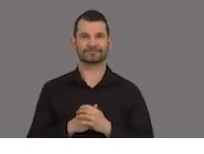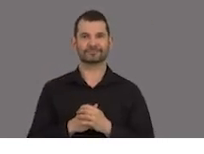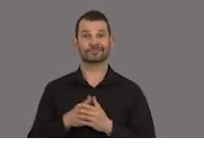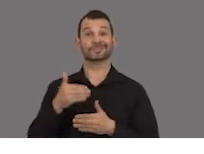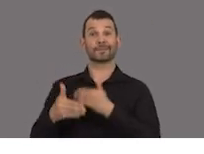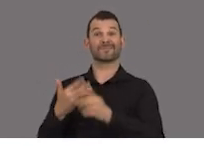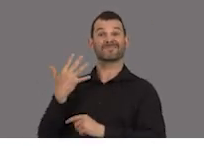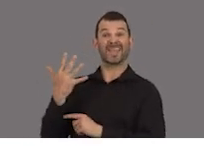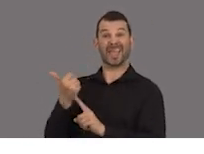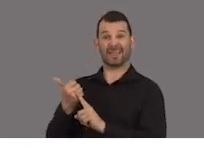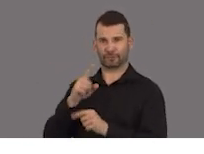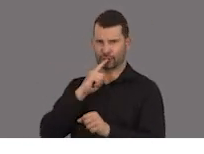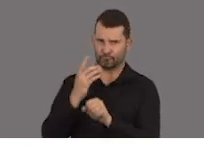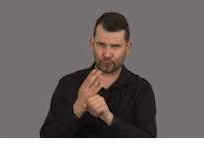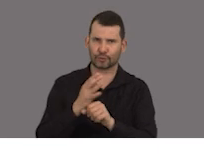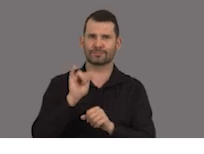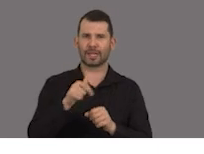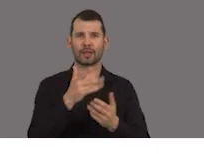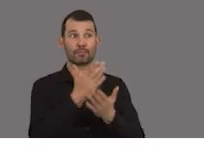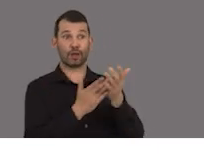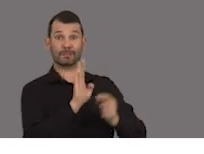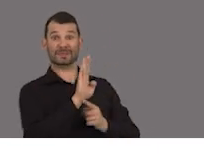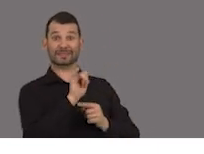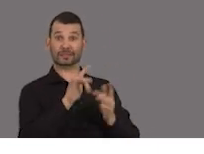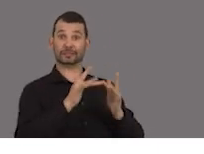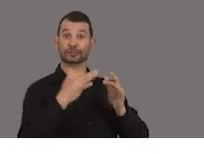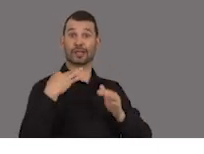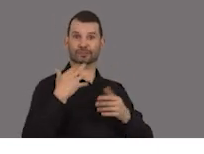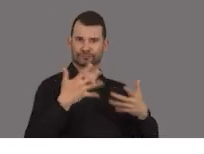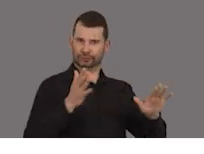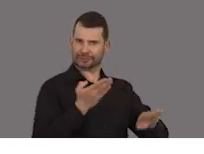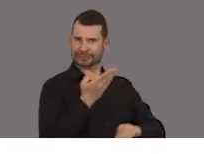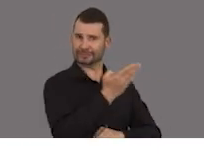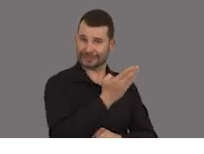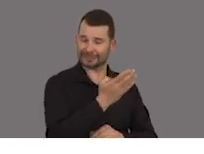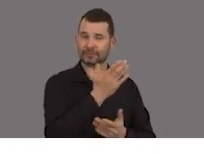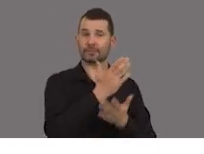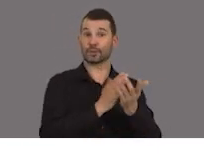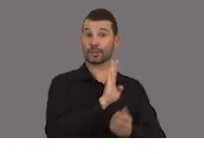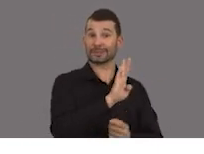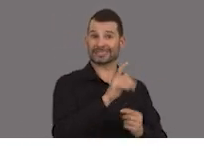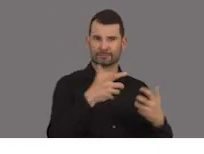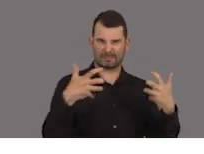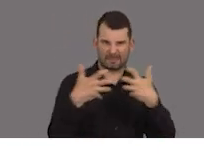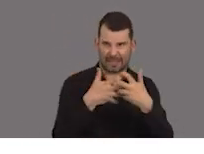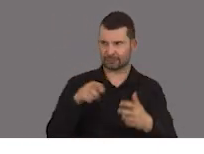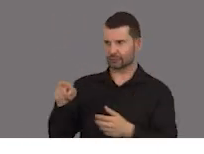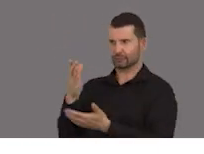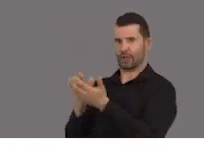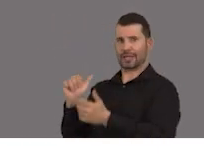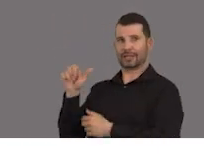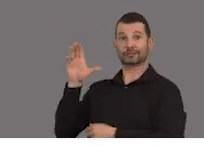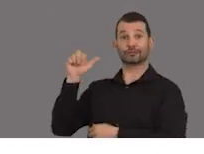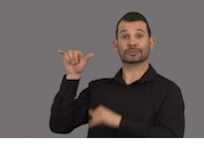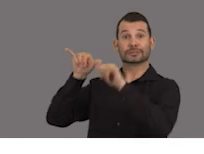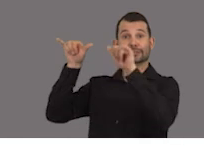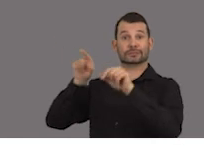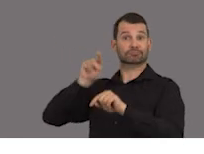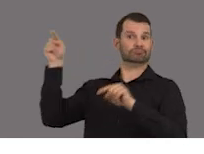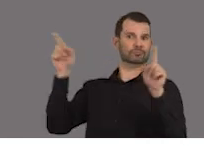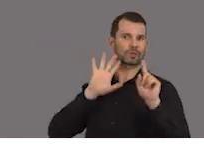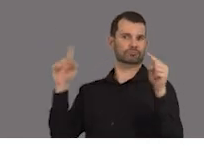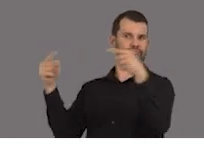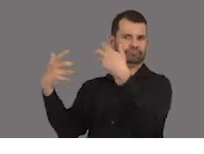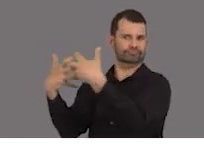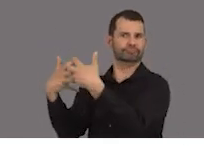5 confirms that Part B of the digital application was submitted. Part B is matched to Part A on the CRA